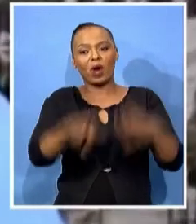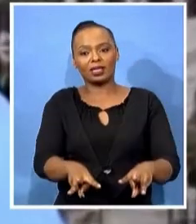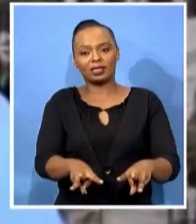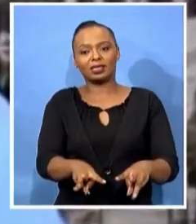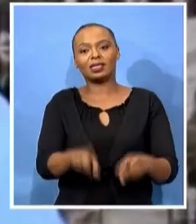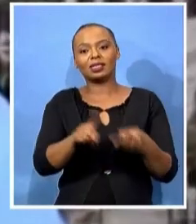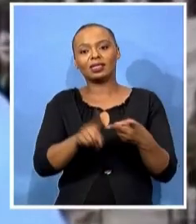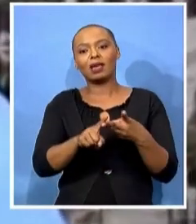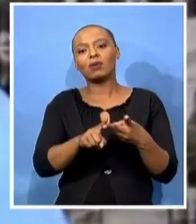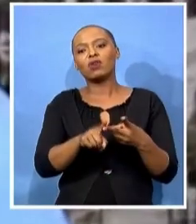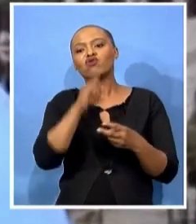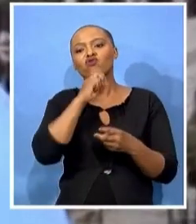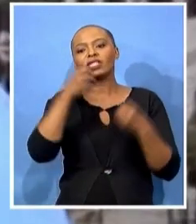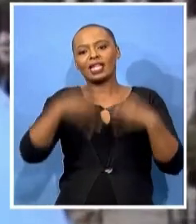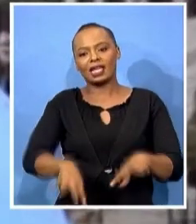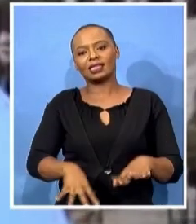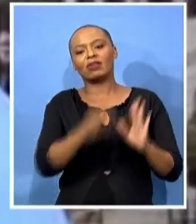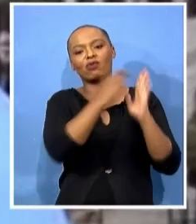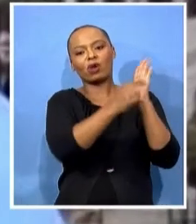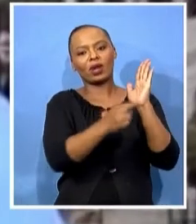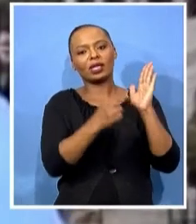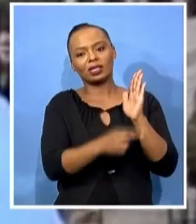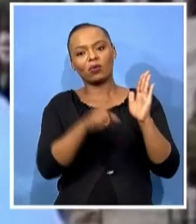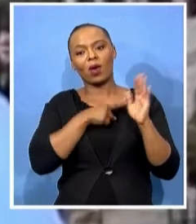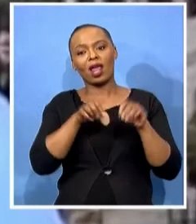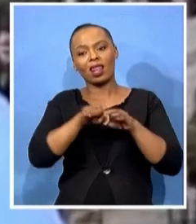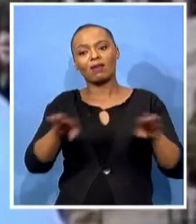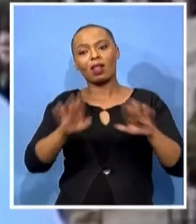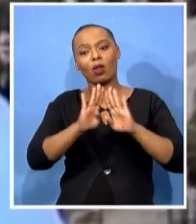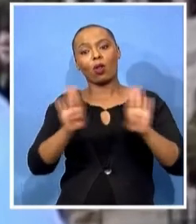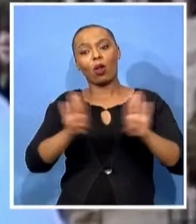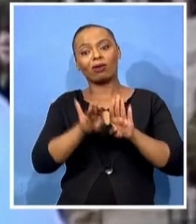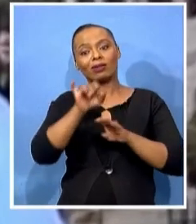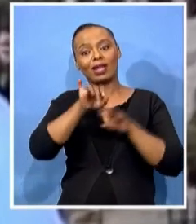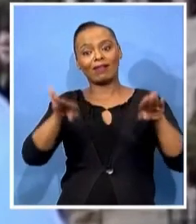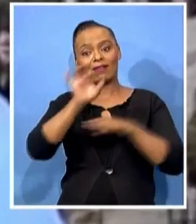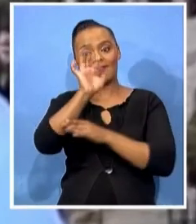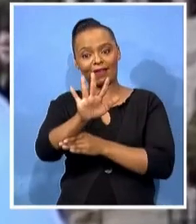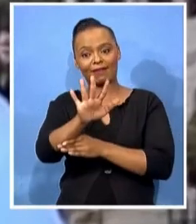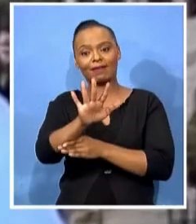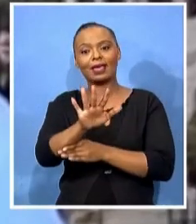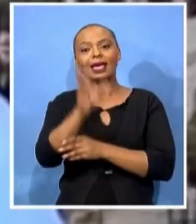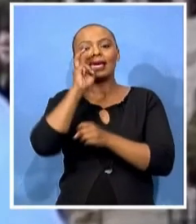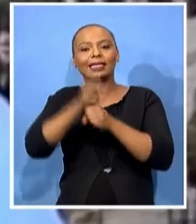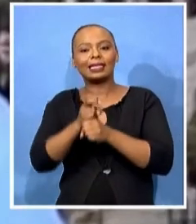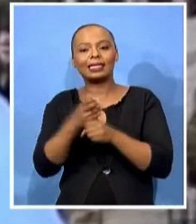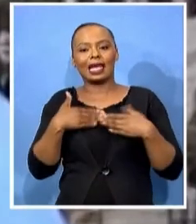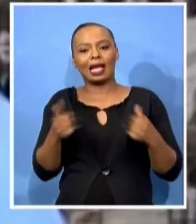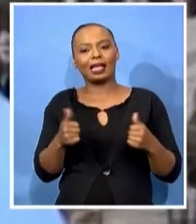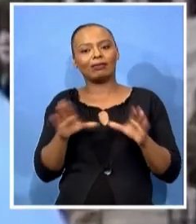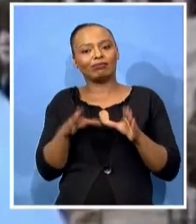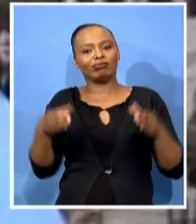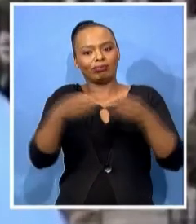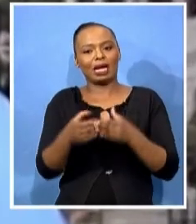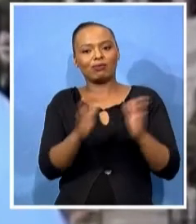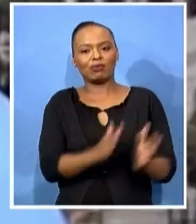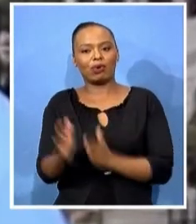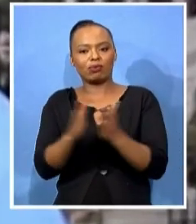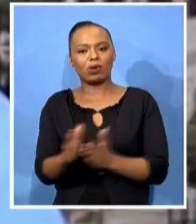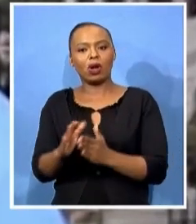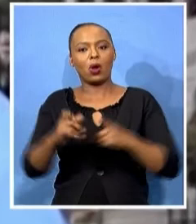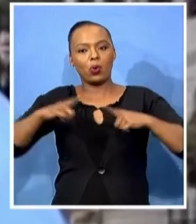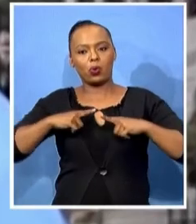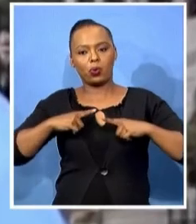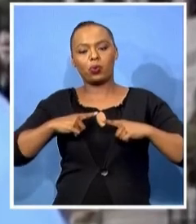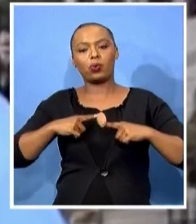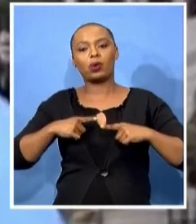level 5, and instead of getting the health sector ready for this pandemic, the rest of the world jumped in with full force to get the